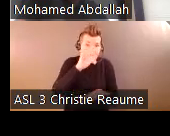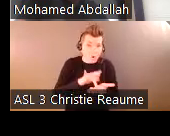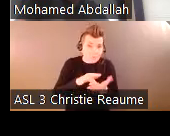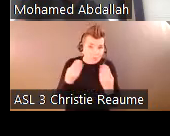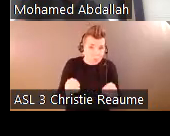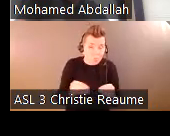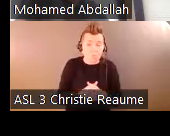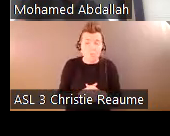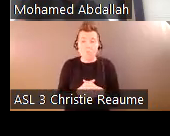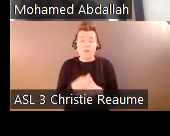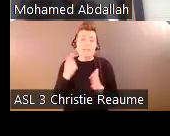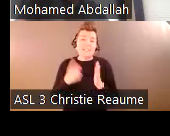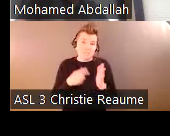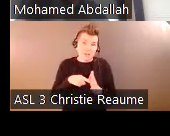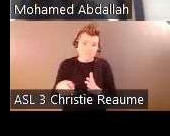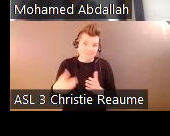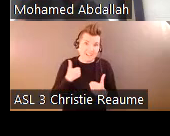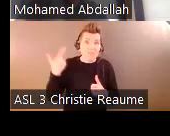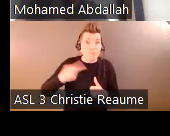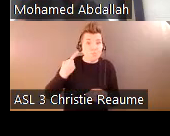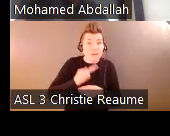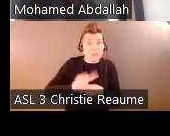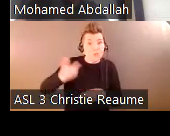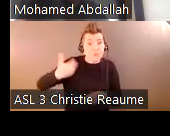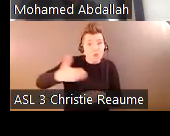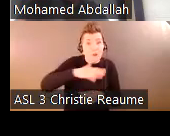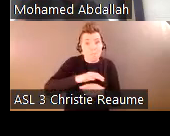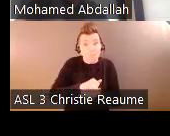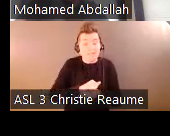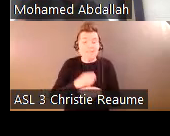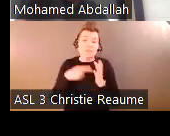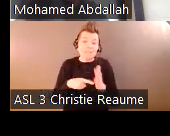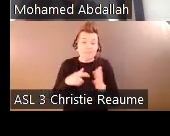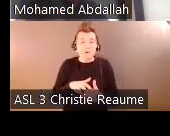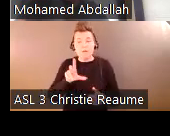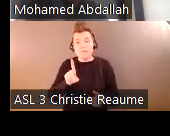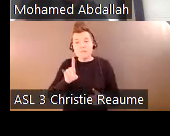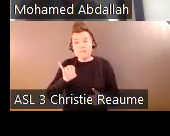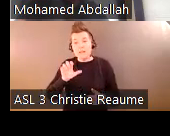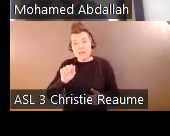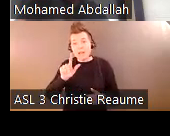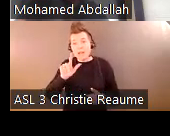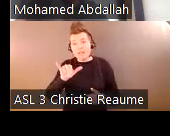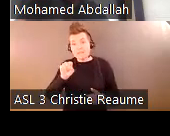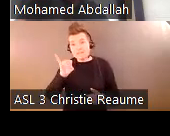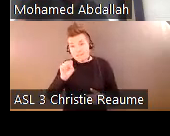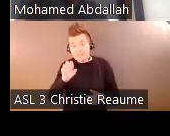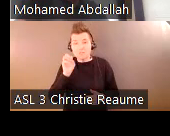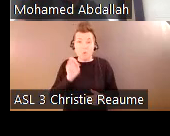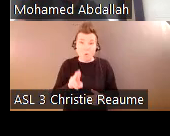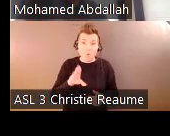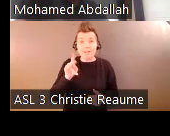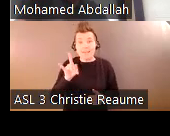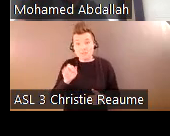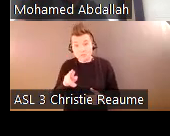there's regular appointments like dialysis and cancer appointments that they don't qualify for any kind of medical transportation here, especially if they're over